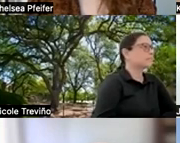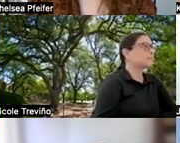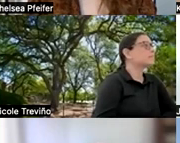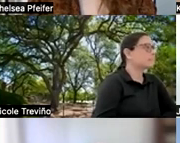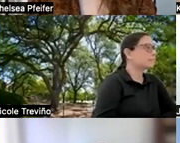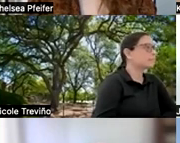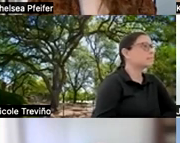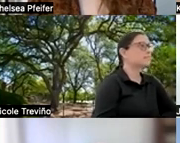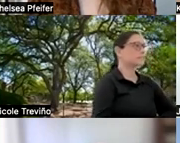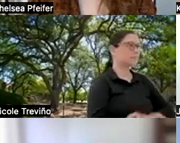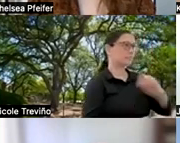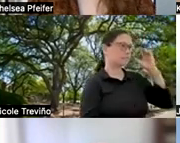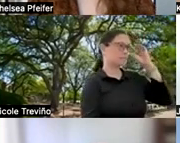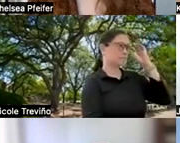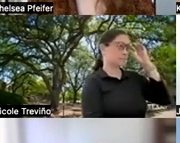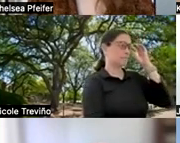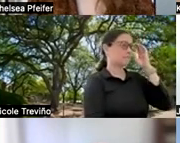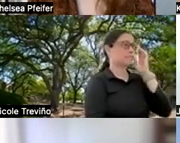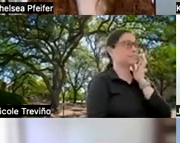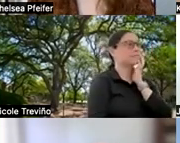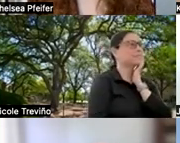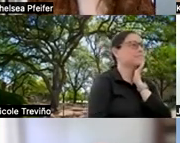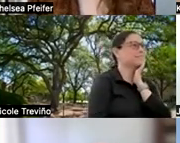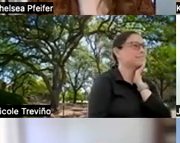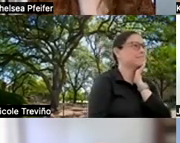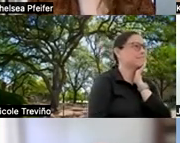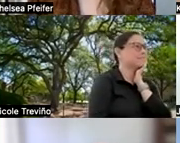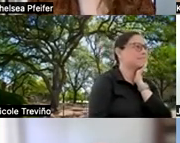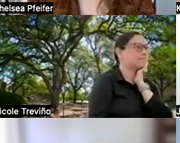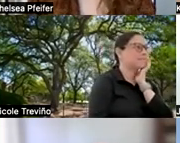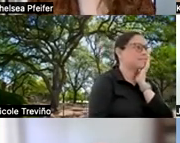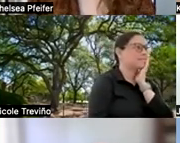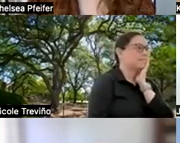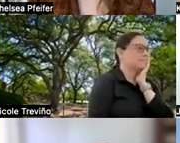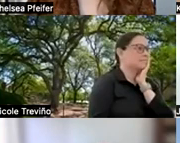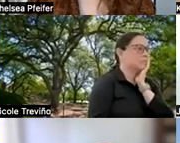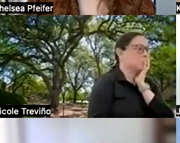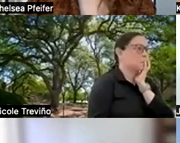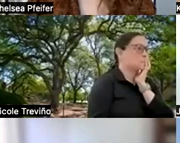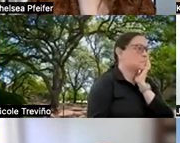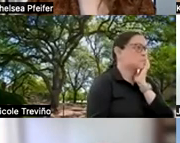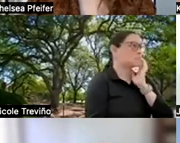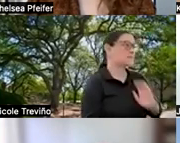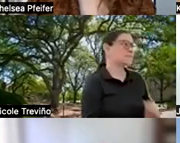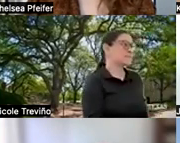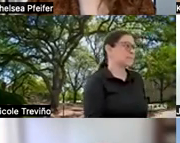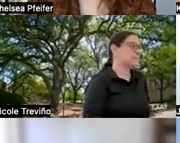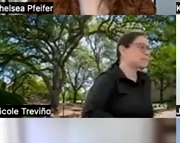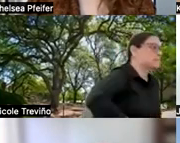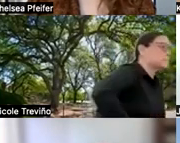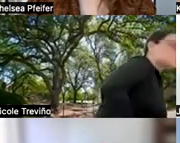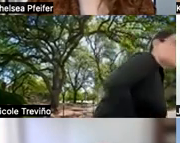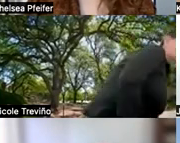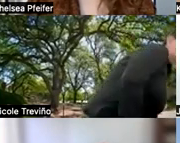Thank you, Megan. Reagan, I saw that ice cream scoop again. Yeah, sort of building on Megan's point, I mean, so often